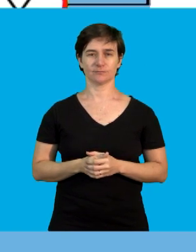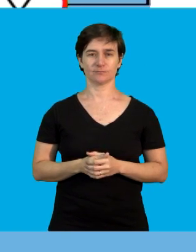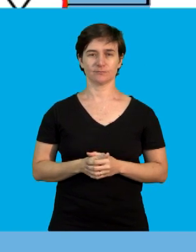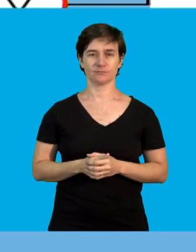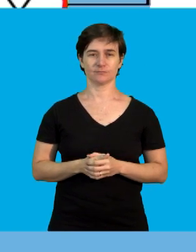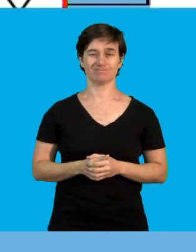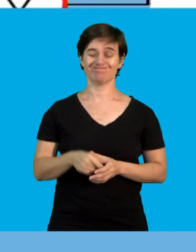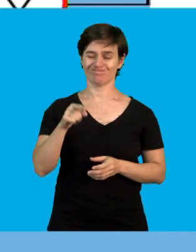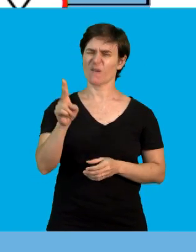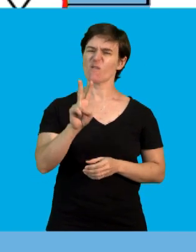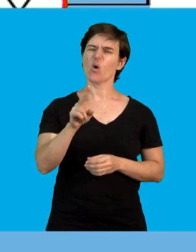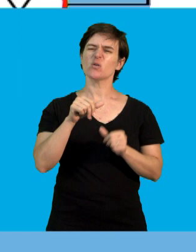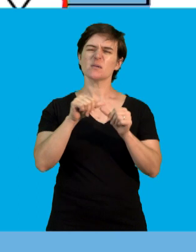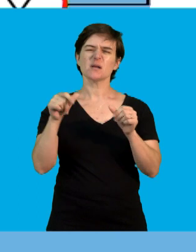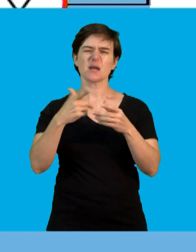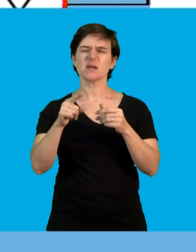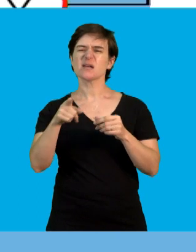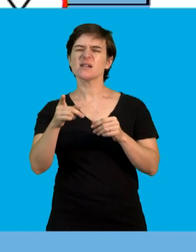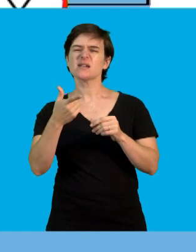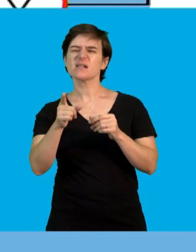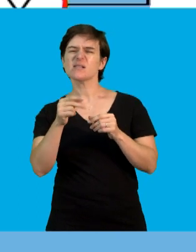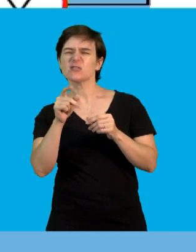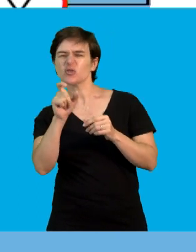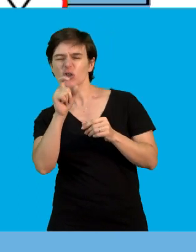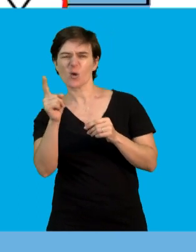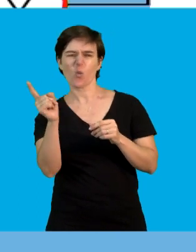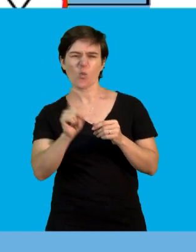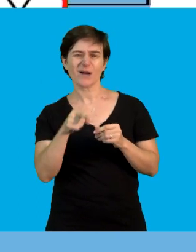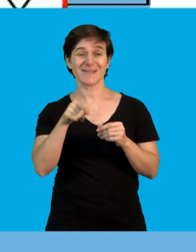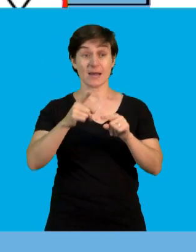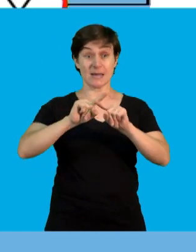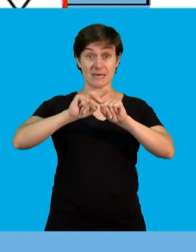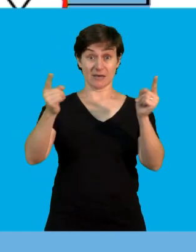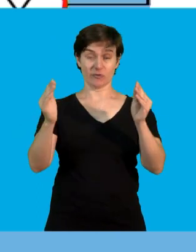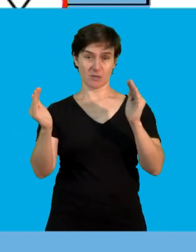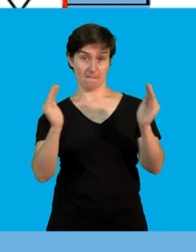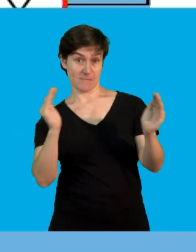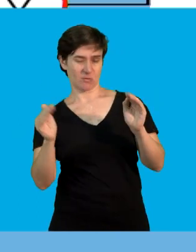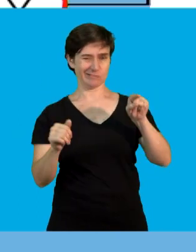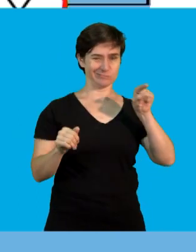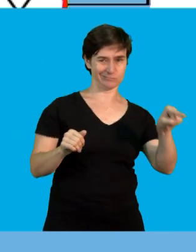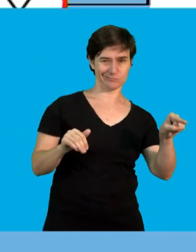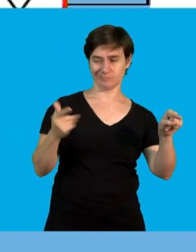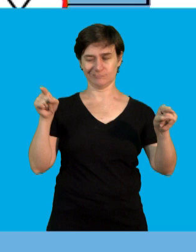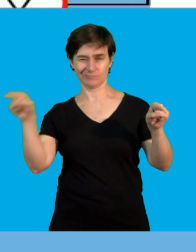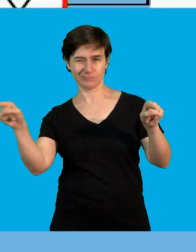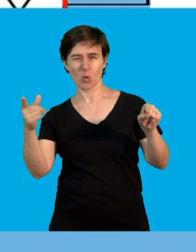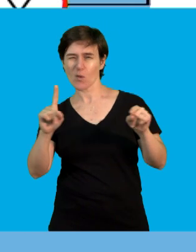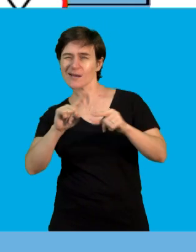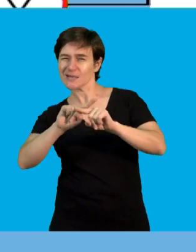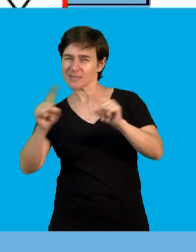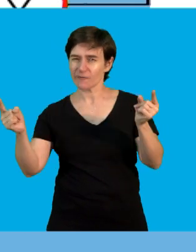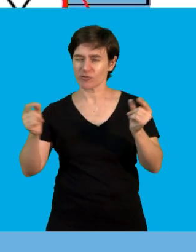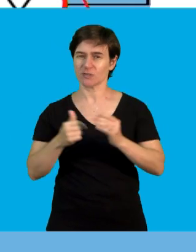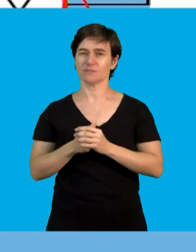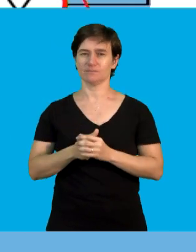So the voltmeter calculates the potential difference between 2 points. So the potential difference that you're going to be measuring between these 2 points is going